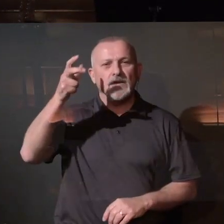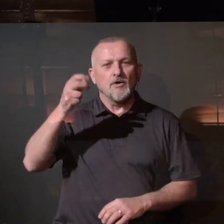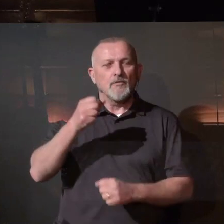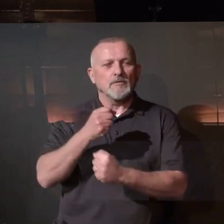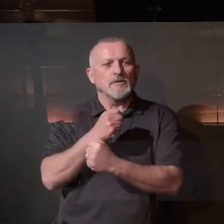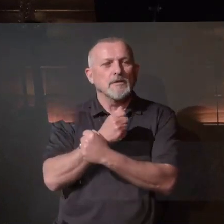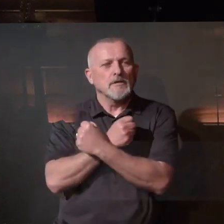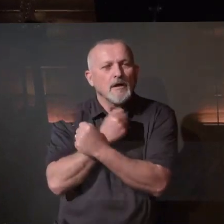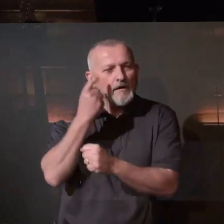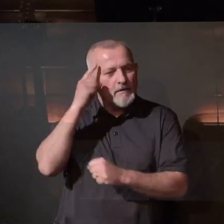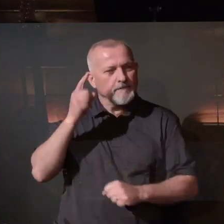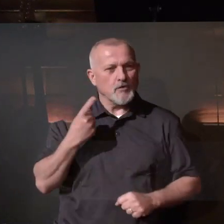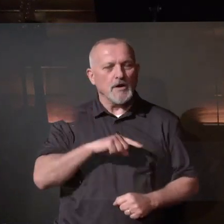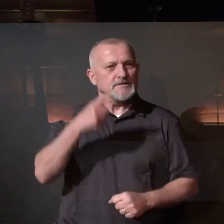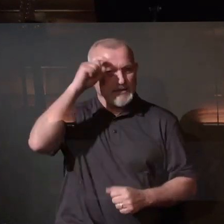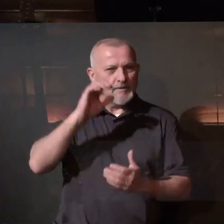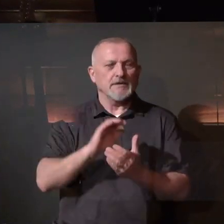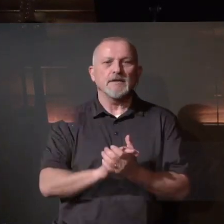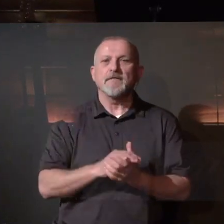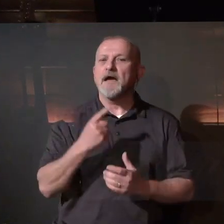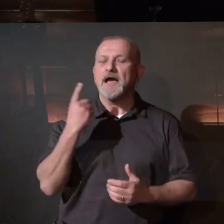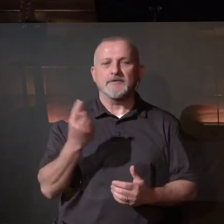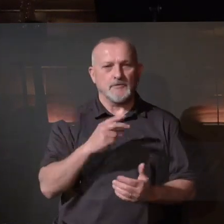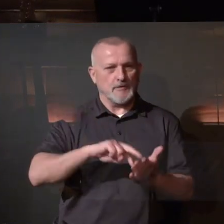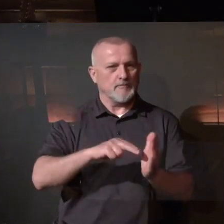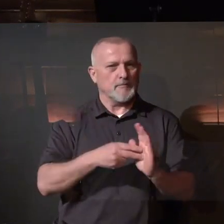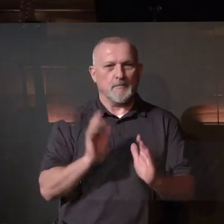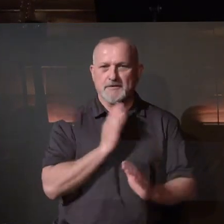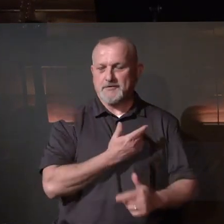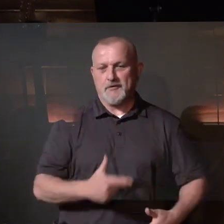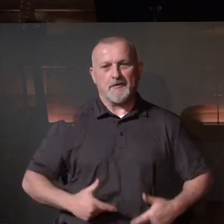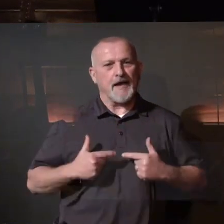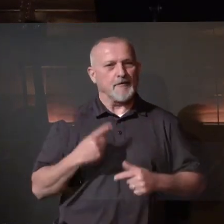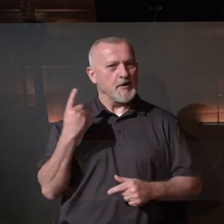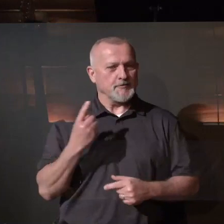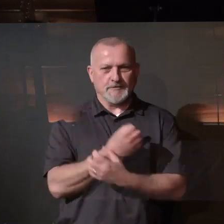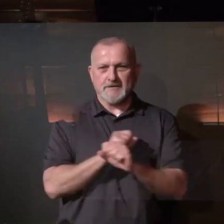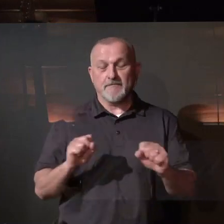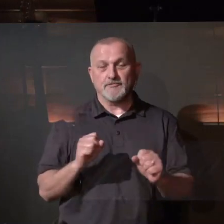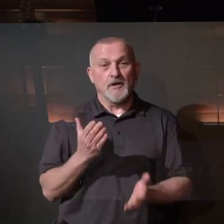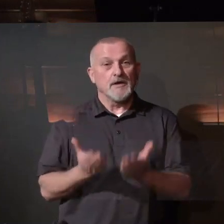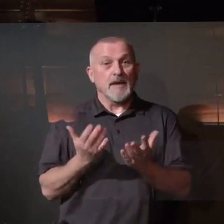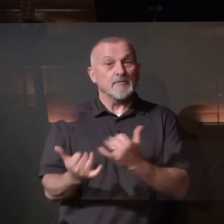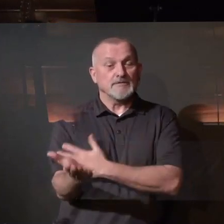love for us to believe that that's our sole purpose. Is just salvation. And you might be even sitting in your living room thinking, okay,